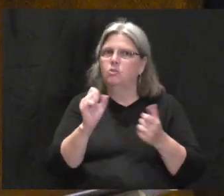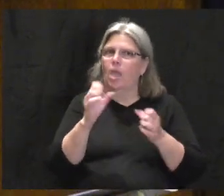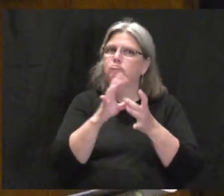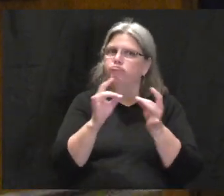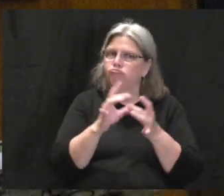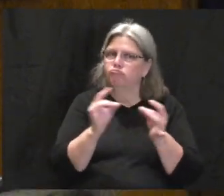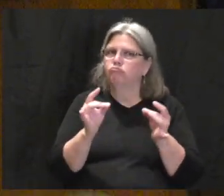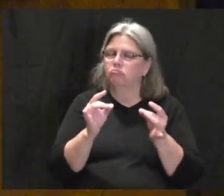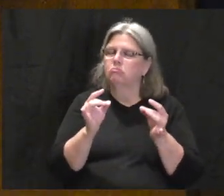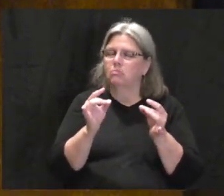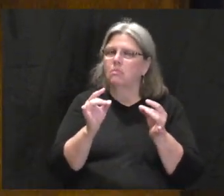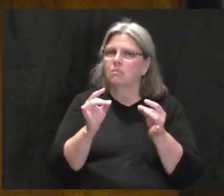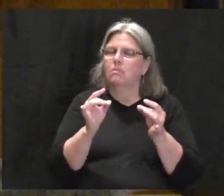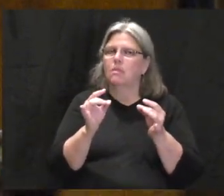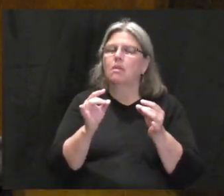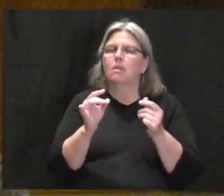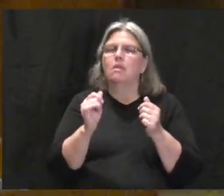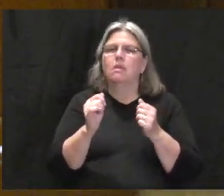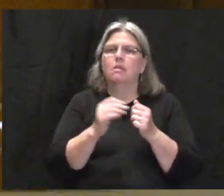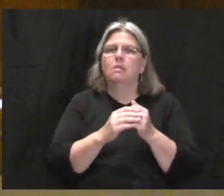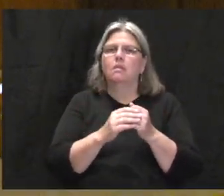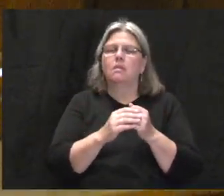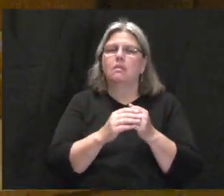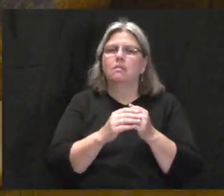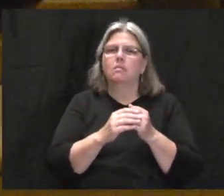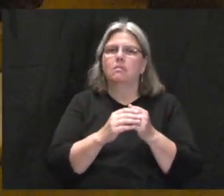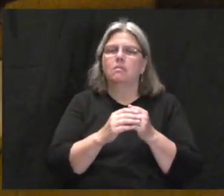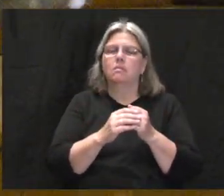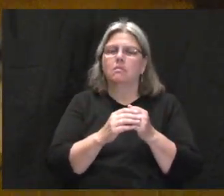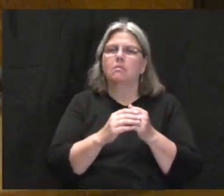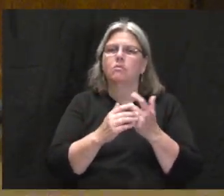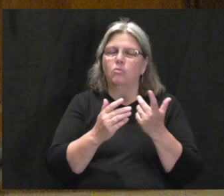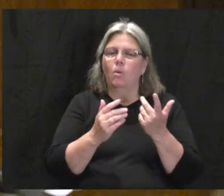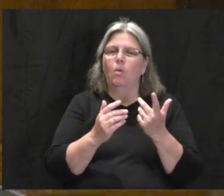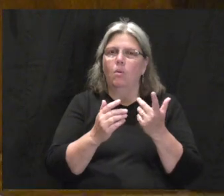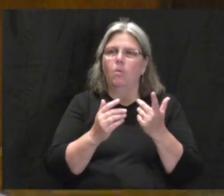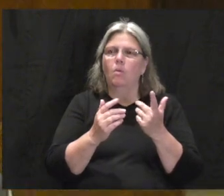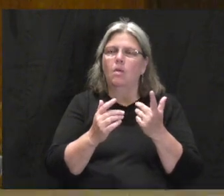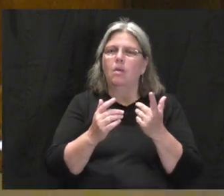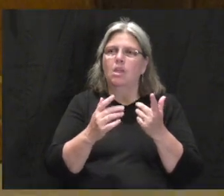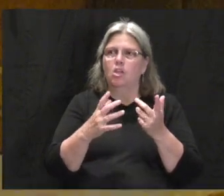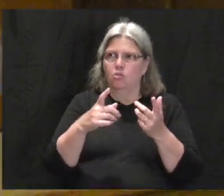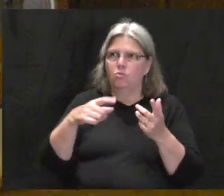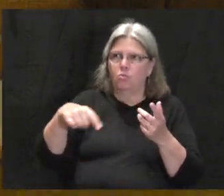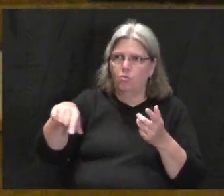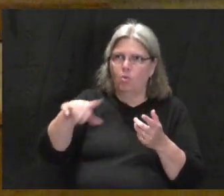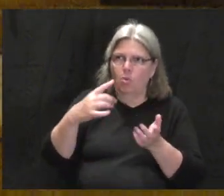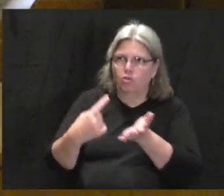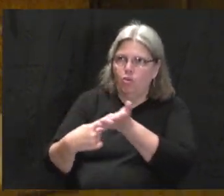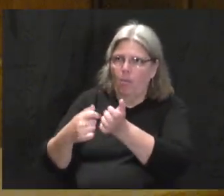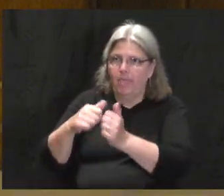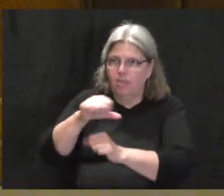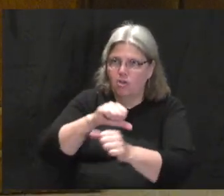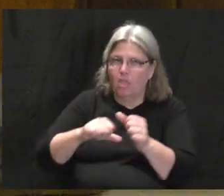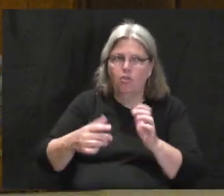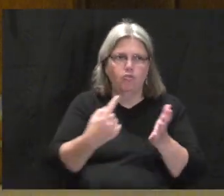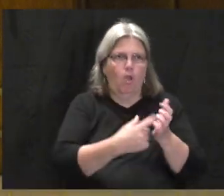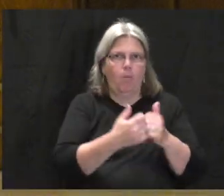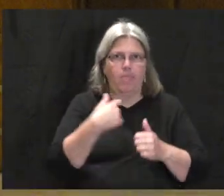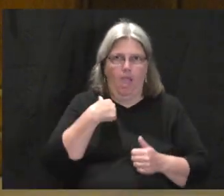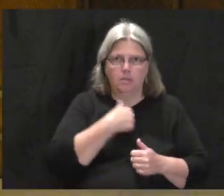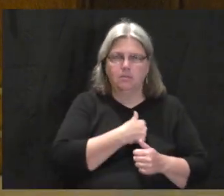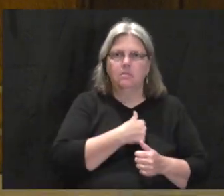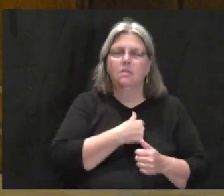And again, we got 2 hours, and you'll be talking to each other. And after a while, I'll be asking some questions, so hopefully